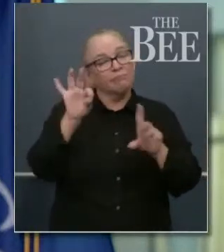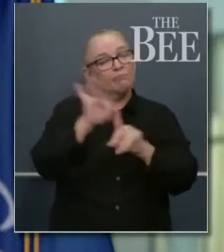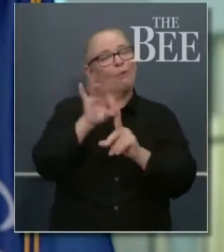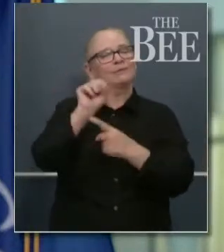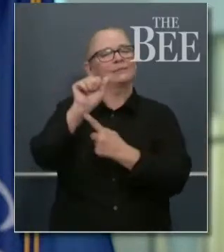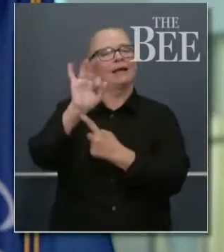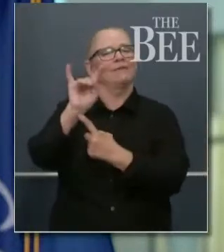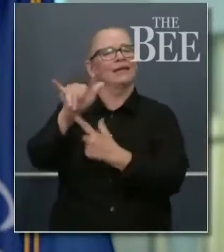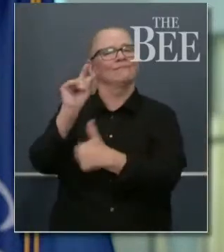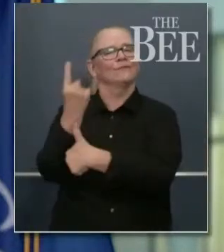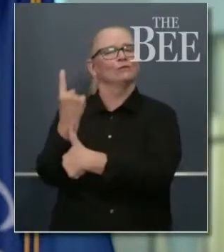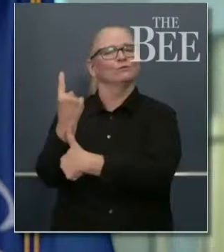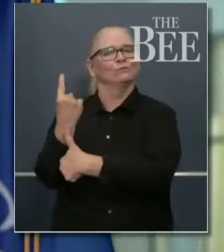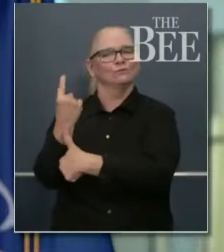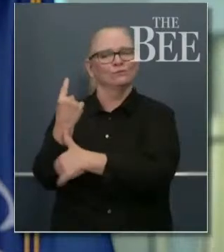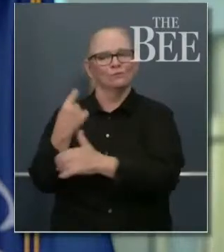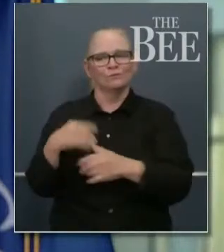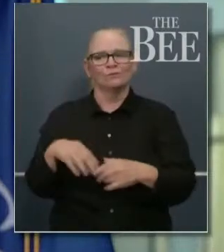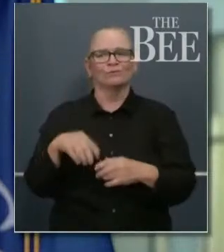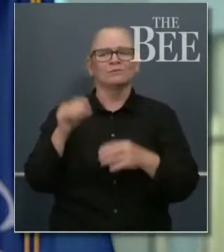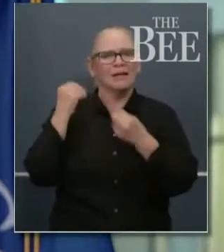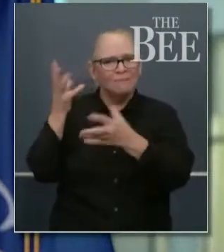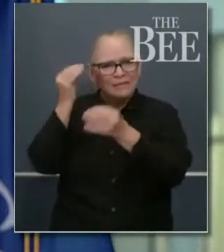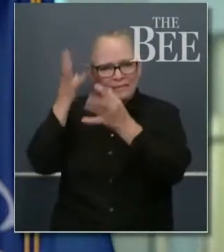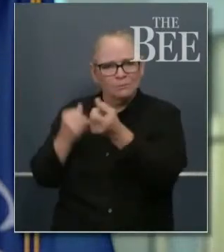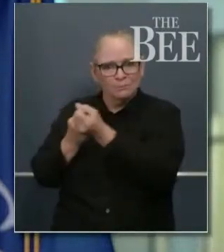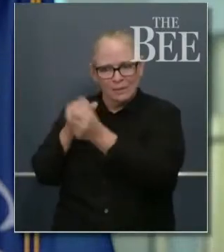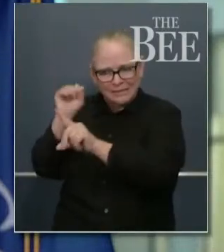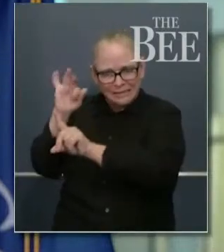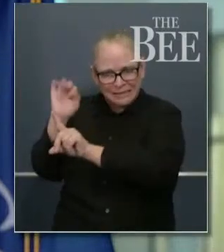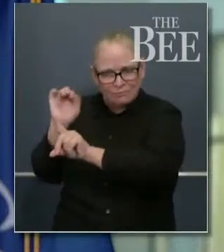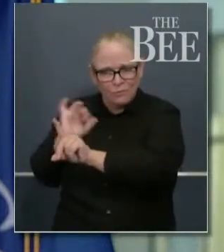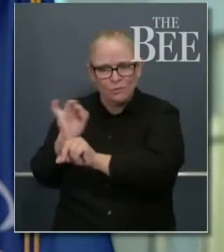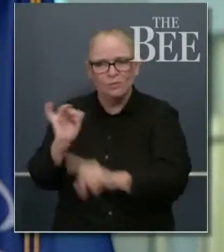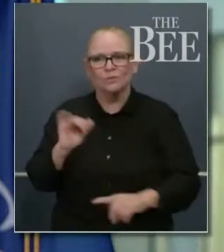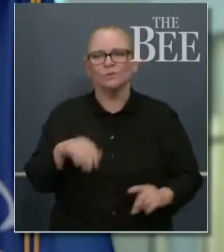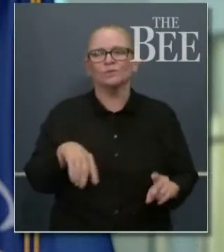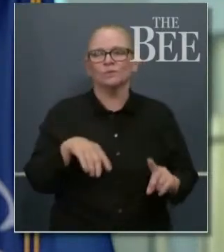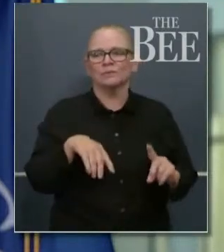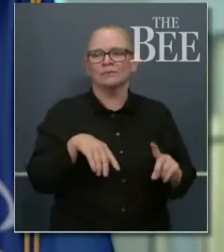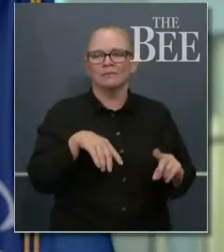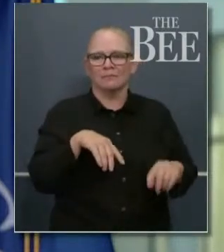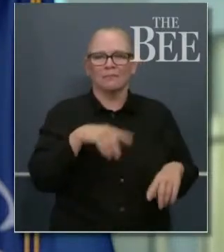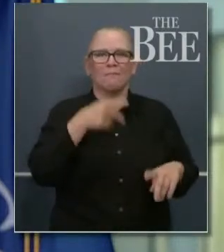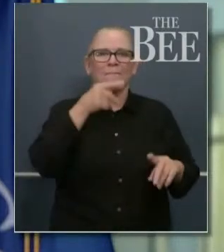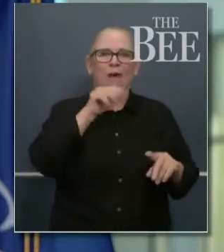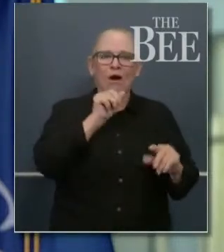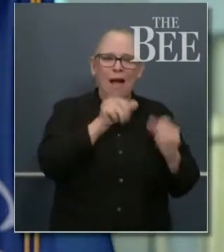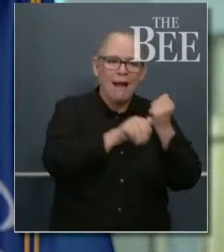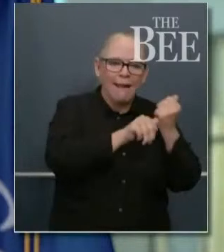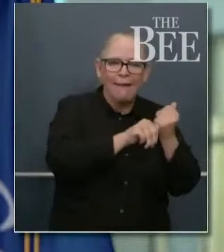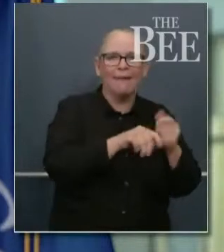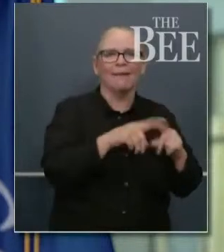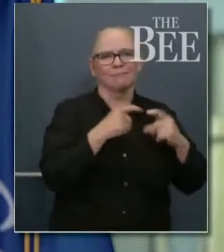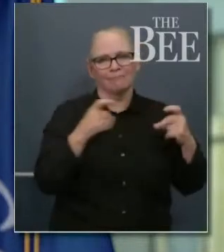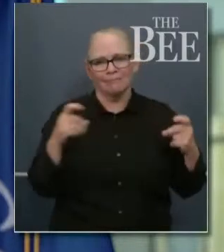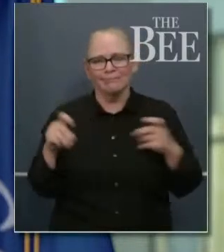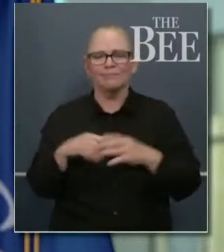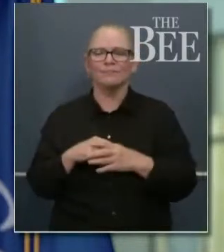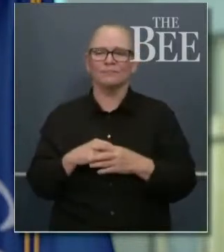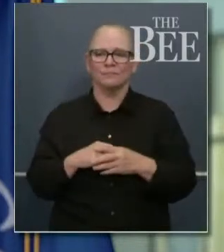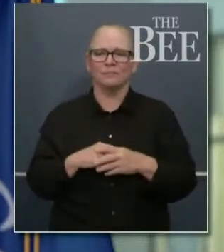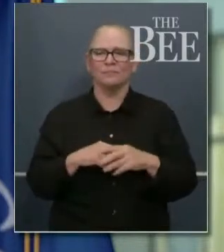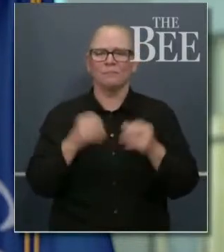our teachers, and with our health officers and district leaders. But nonetheless, we are marching closer and closer to